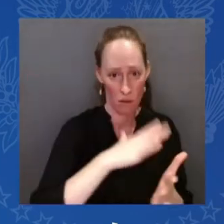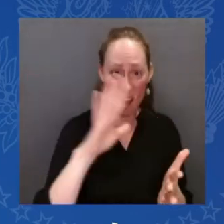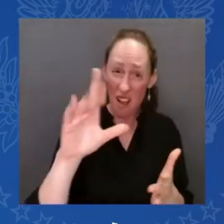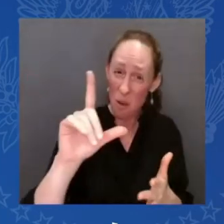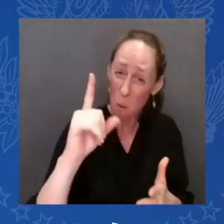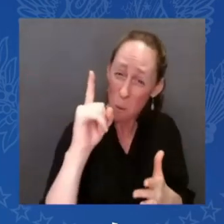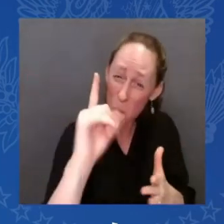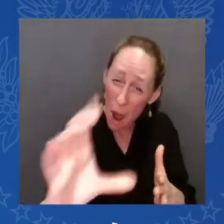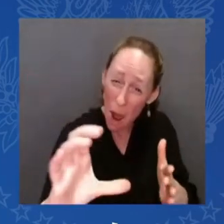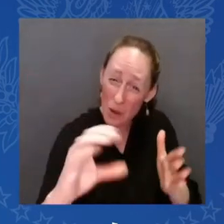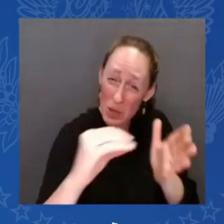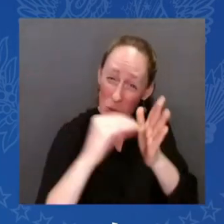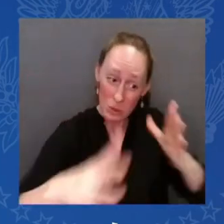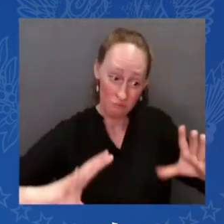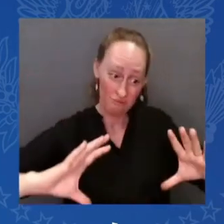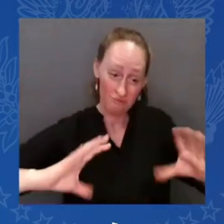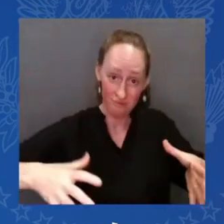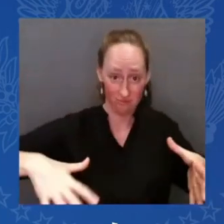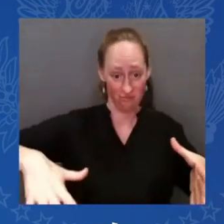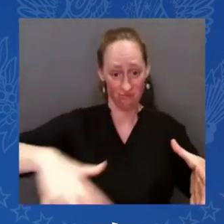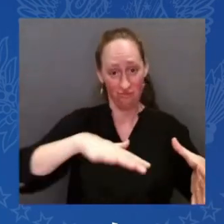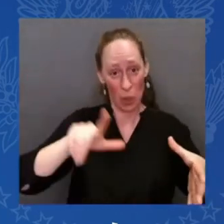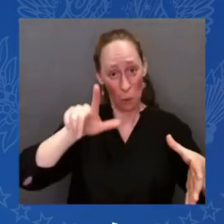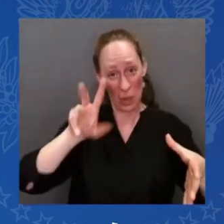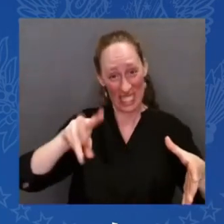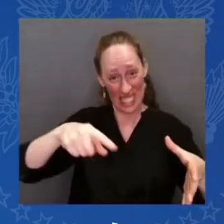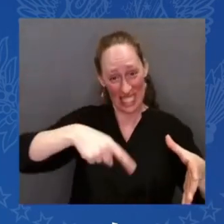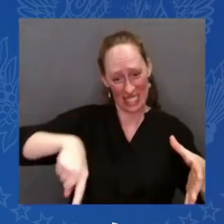marks the 11th anniversary of DACA.